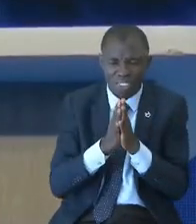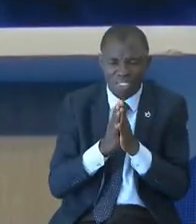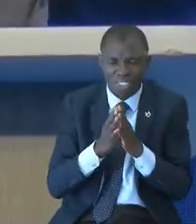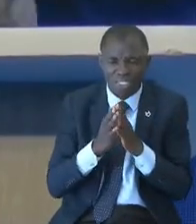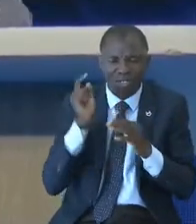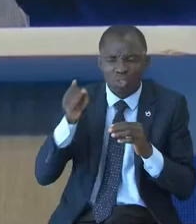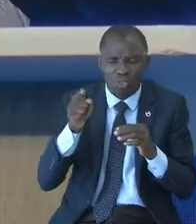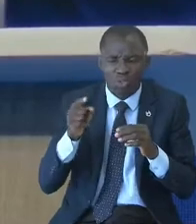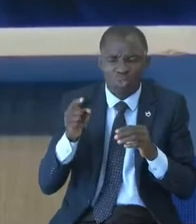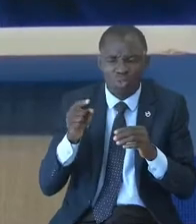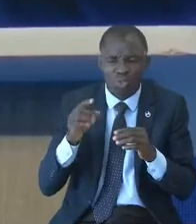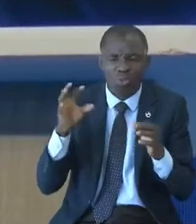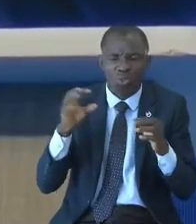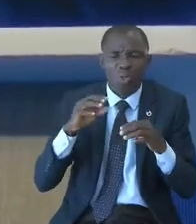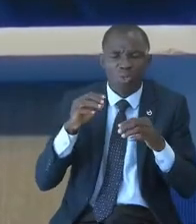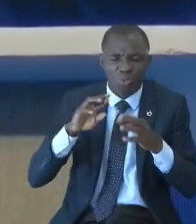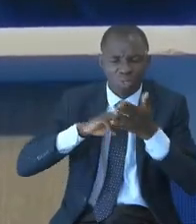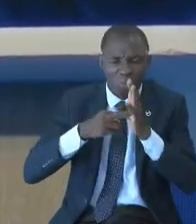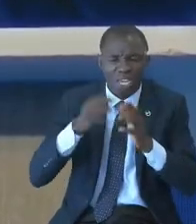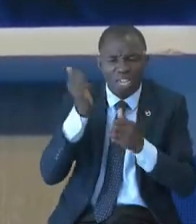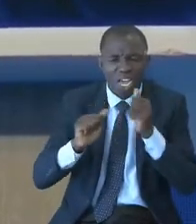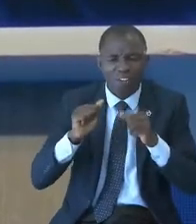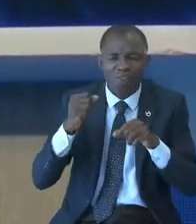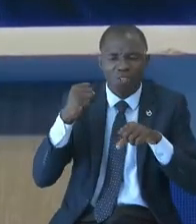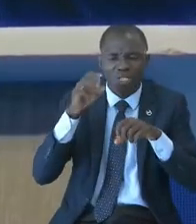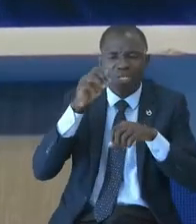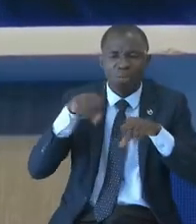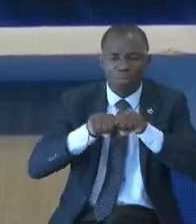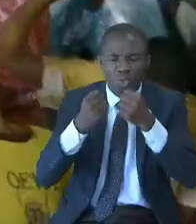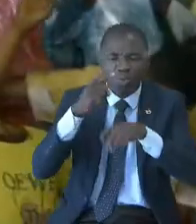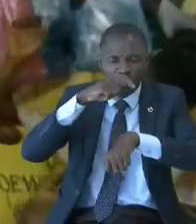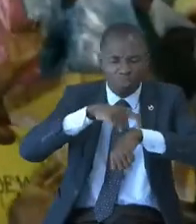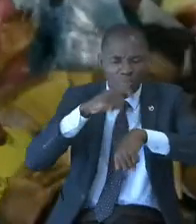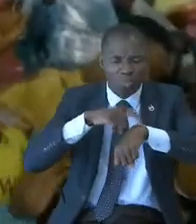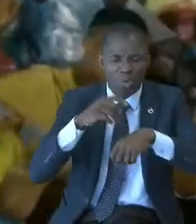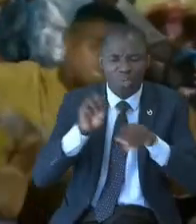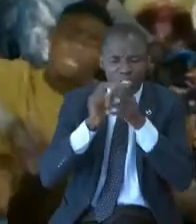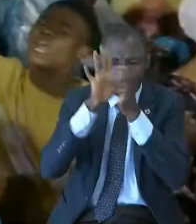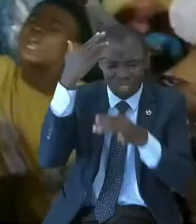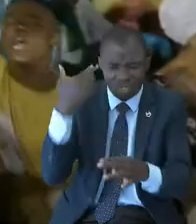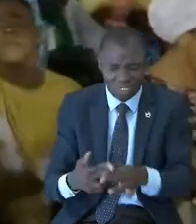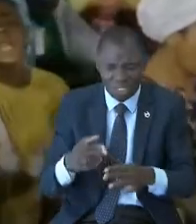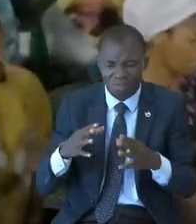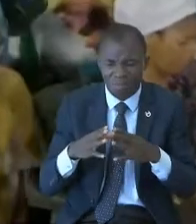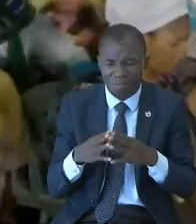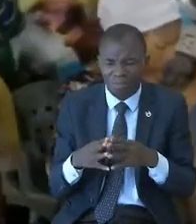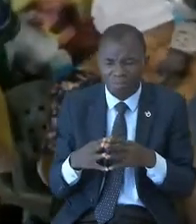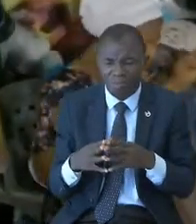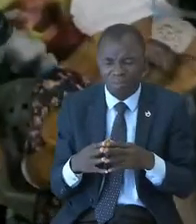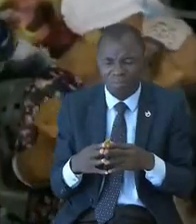every broken bone in everyone in the body in Jesus' name.